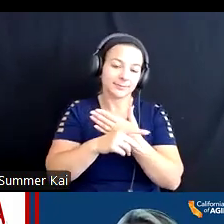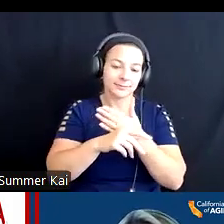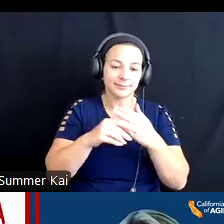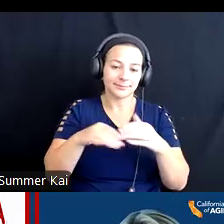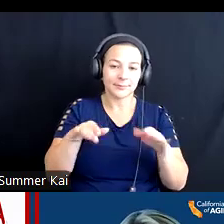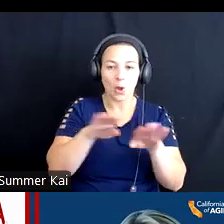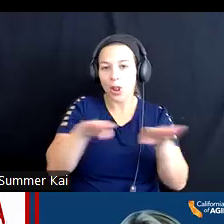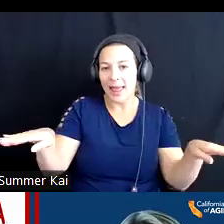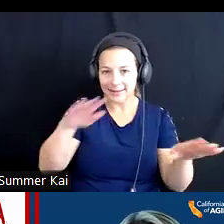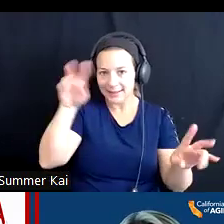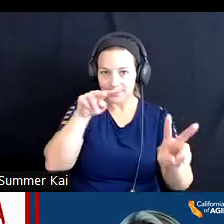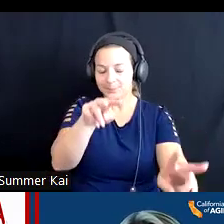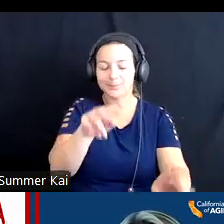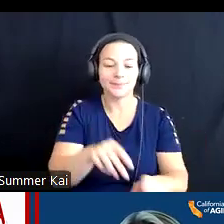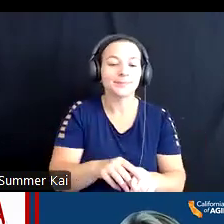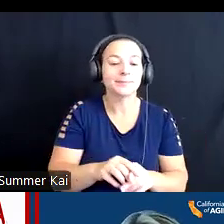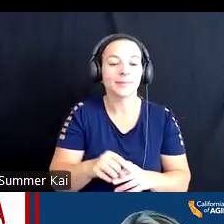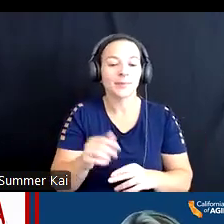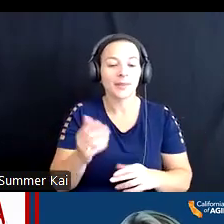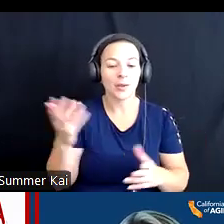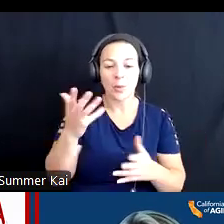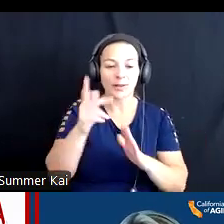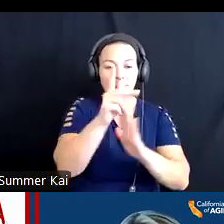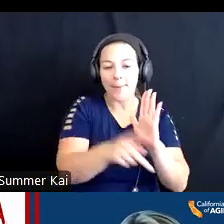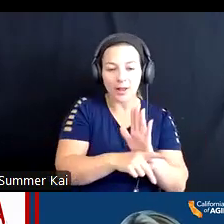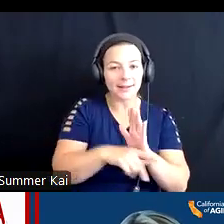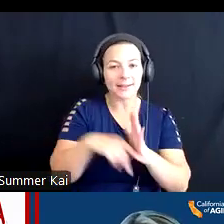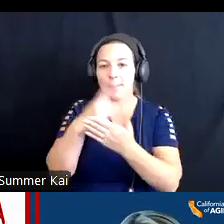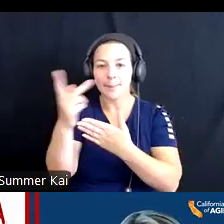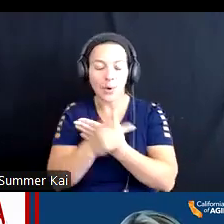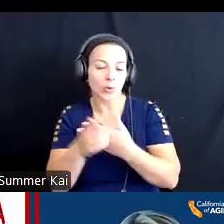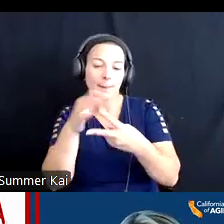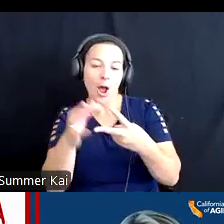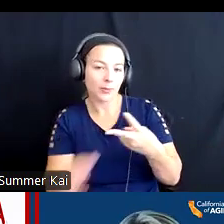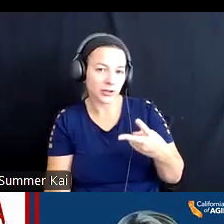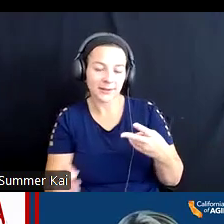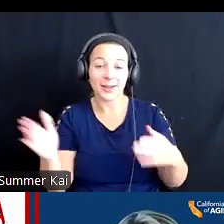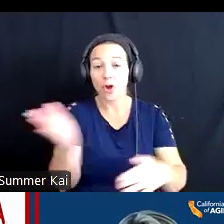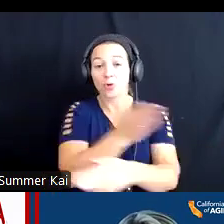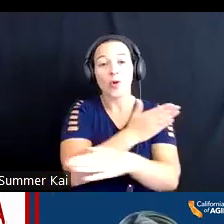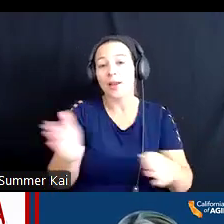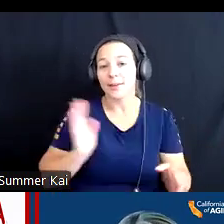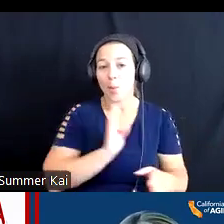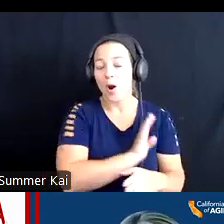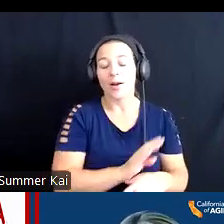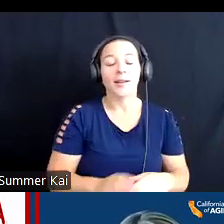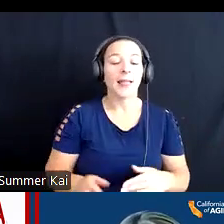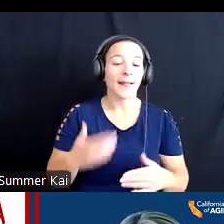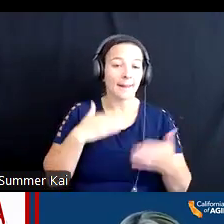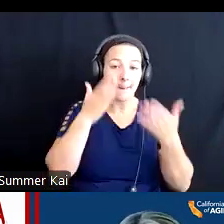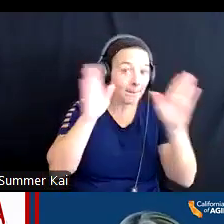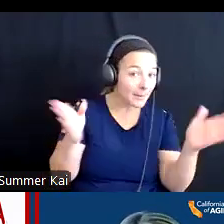the population needs, what are some of the policy and program options across, publicly